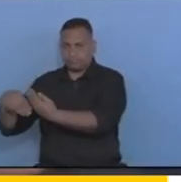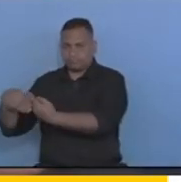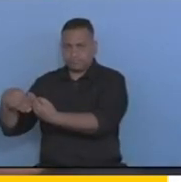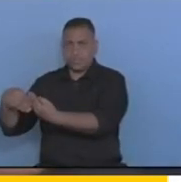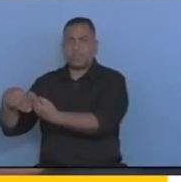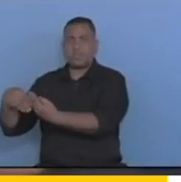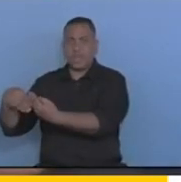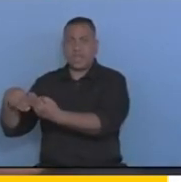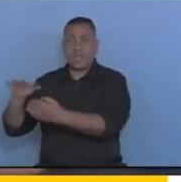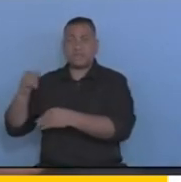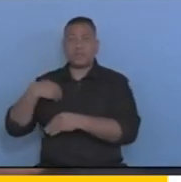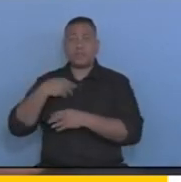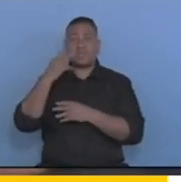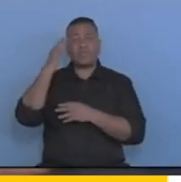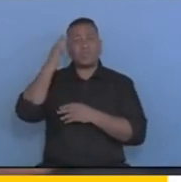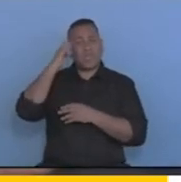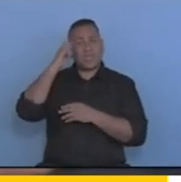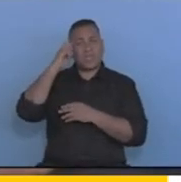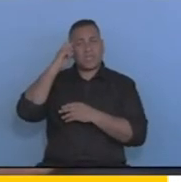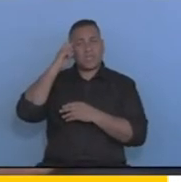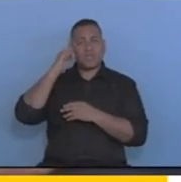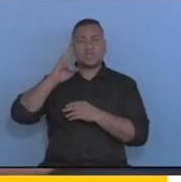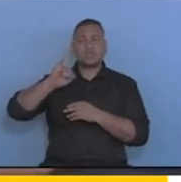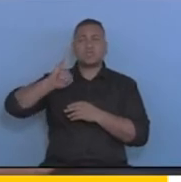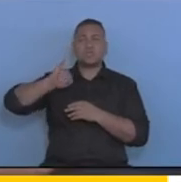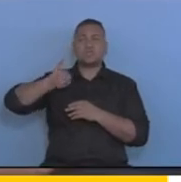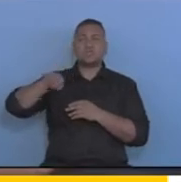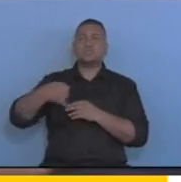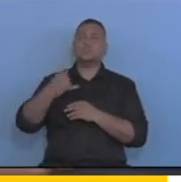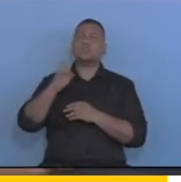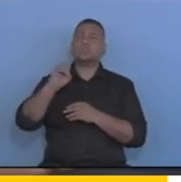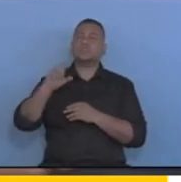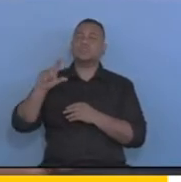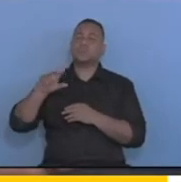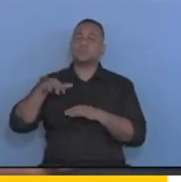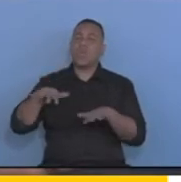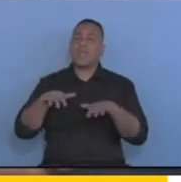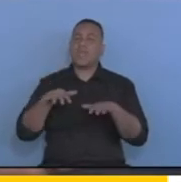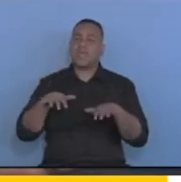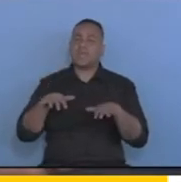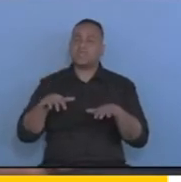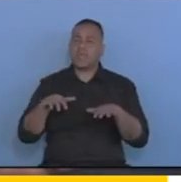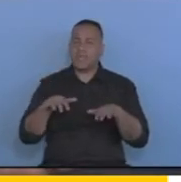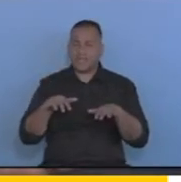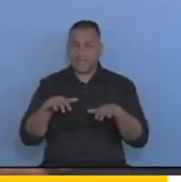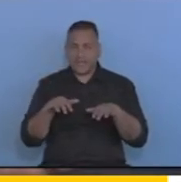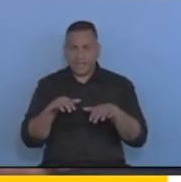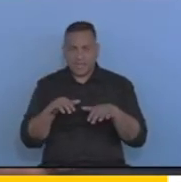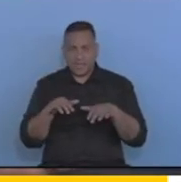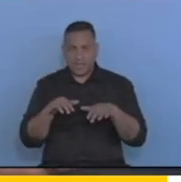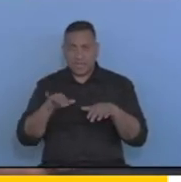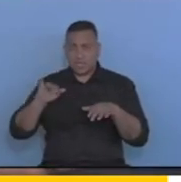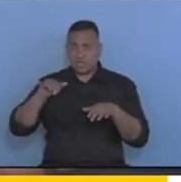of a bowl of jelly, when we were so small, we needed to throw that jelly into a mold